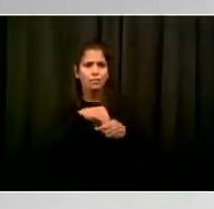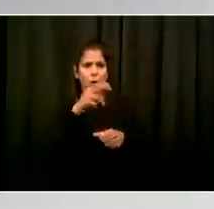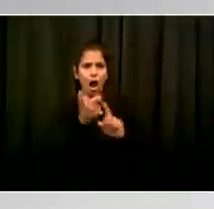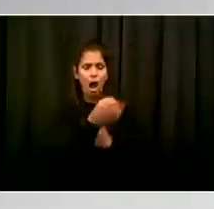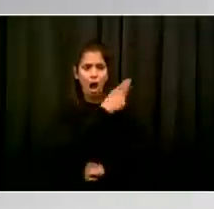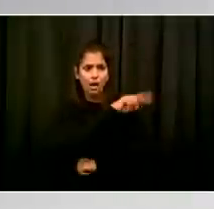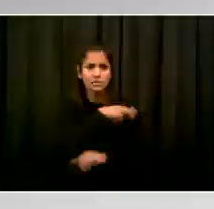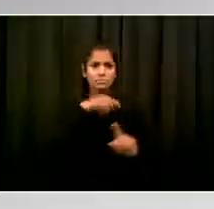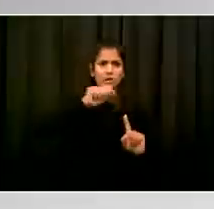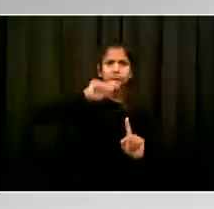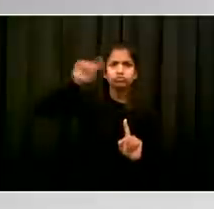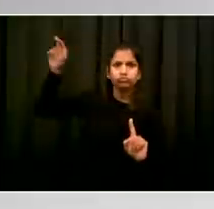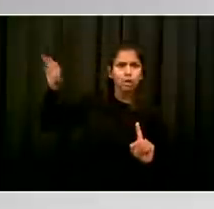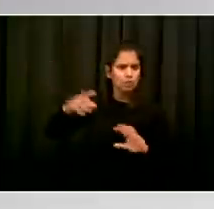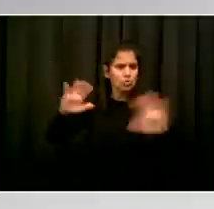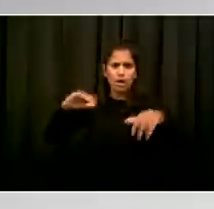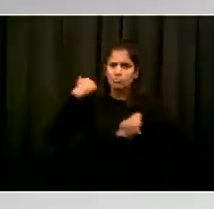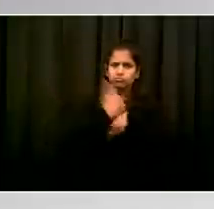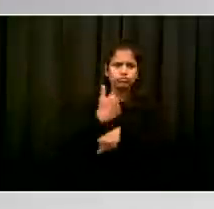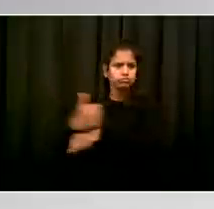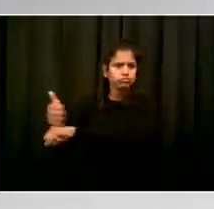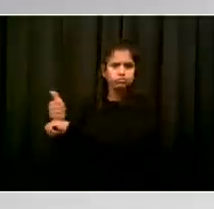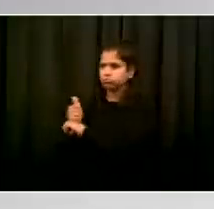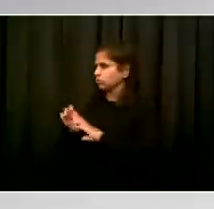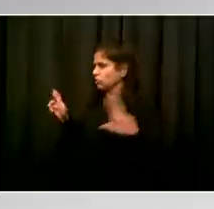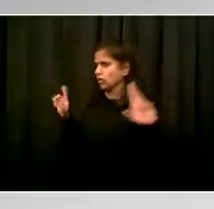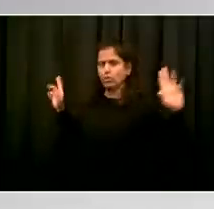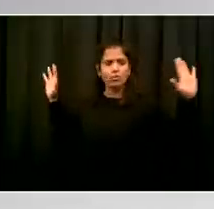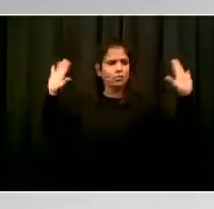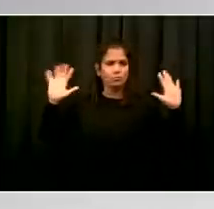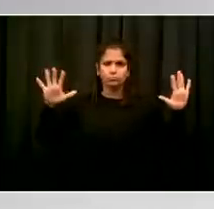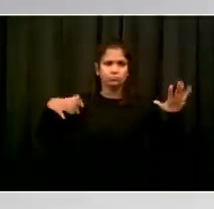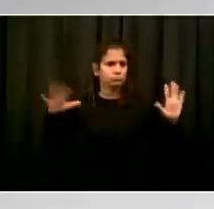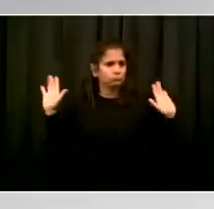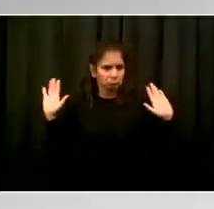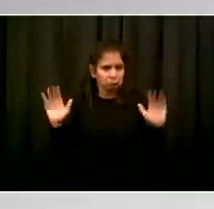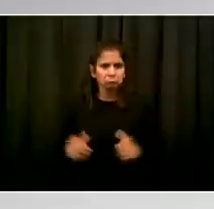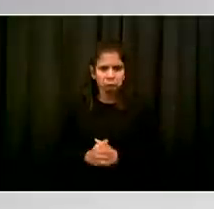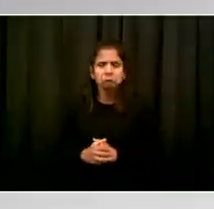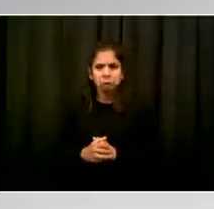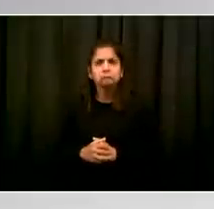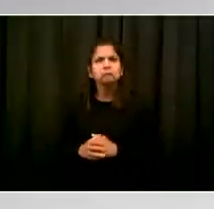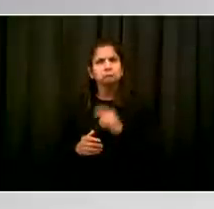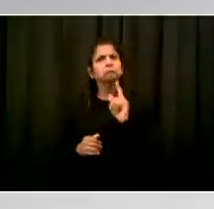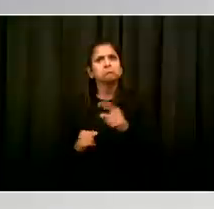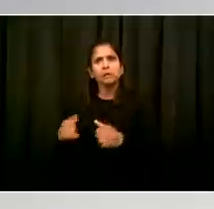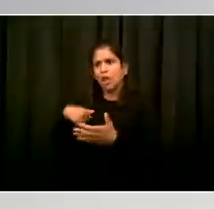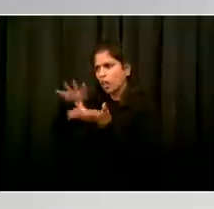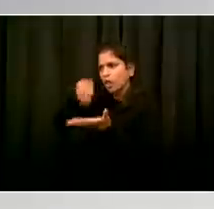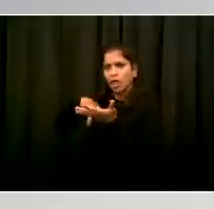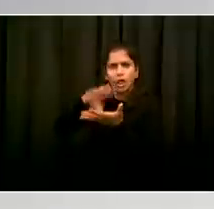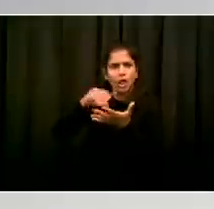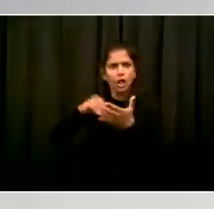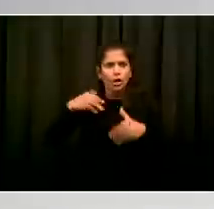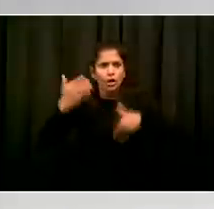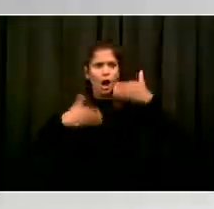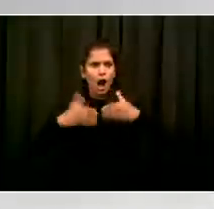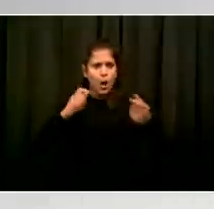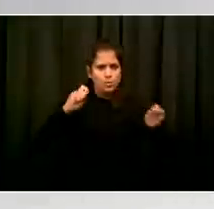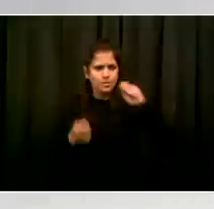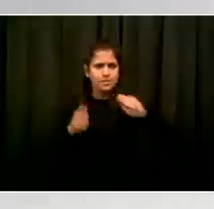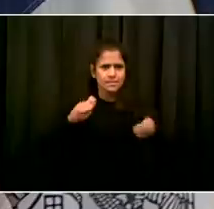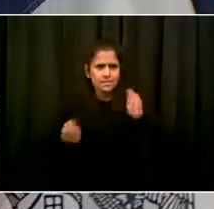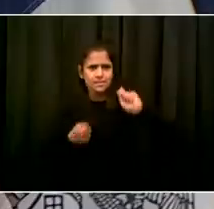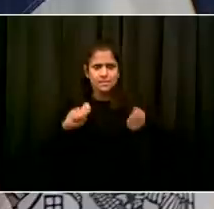learned in dealing with the epidemic in March and April, and we'll be prepared if there is another surge. Go ahead,